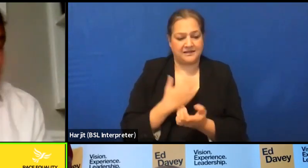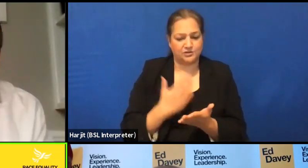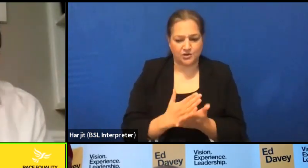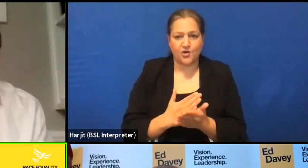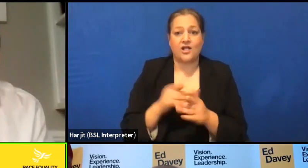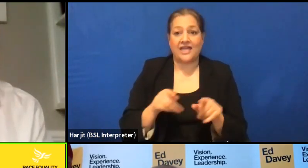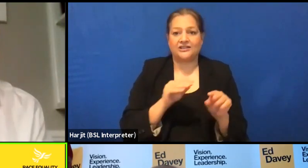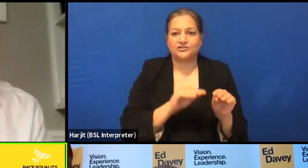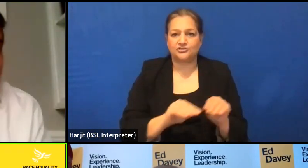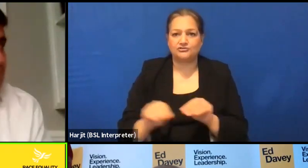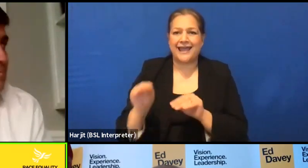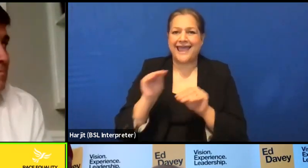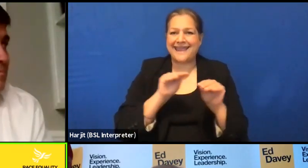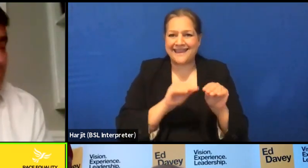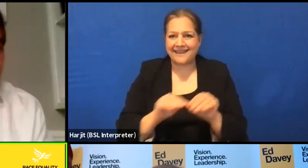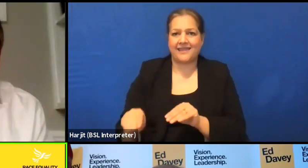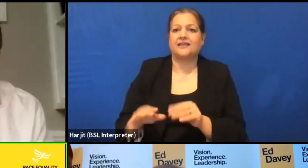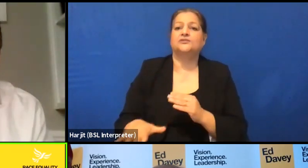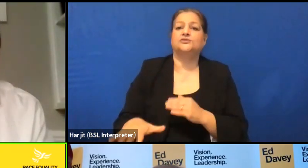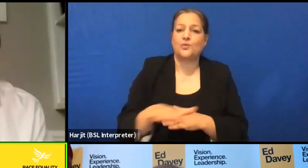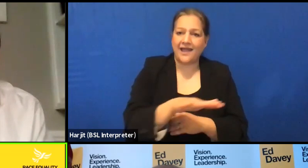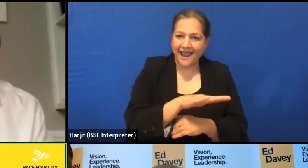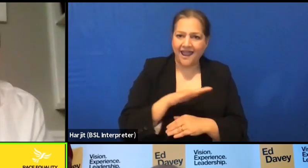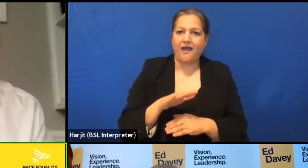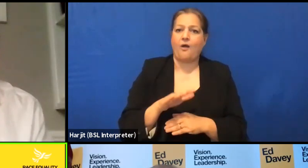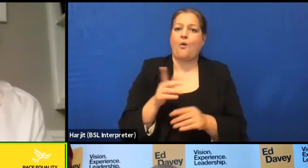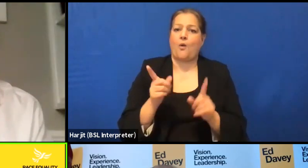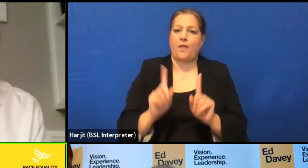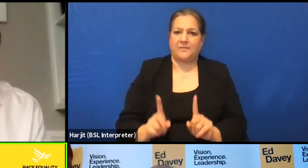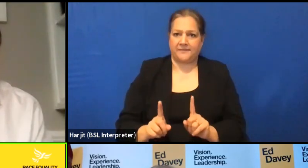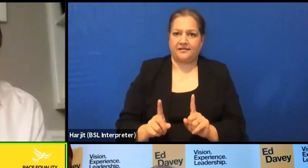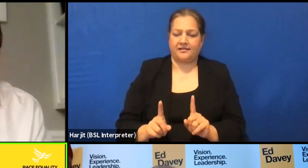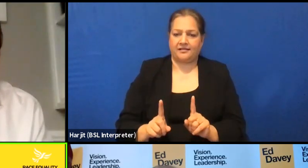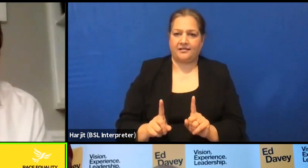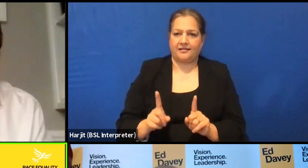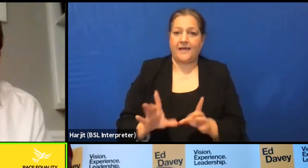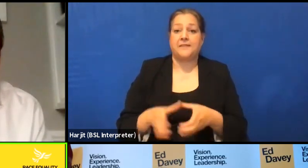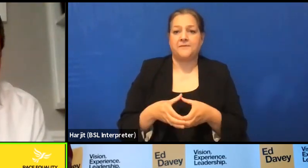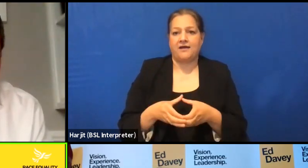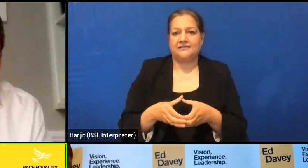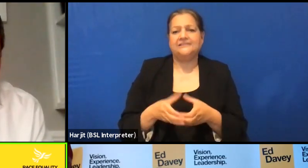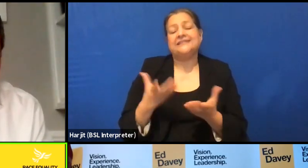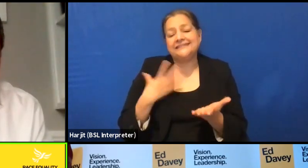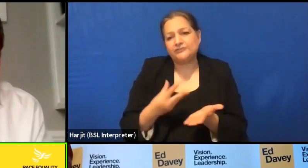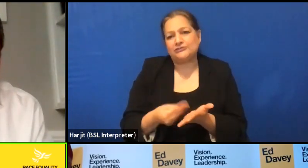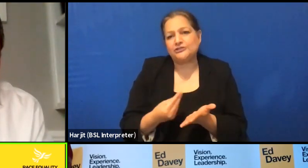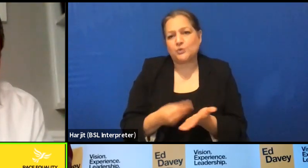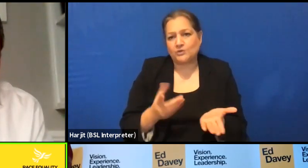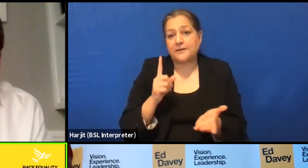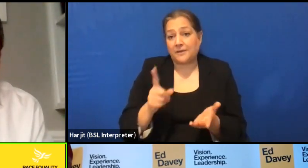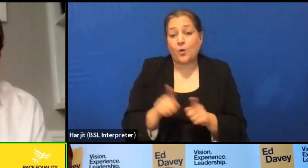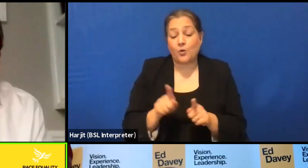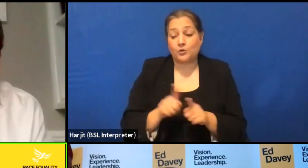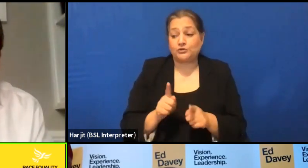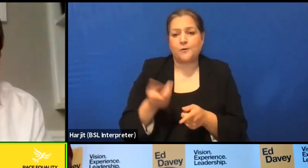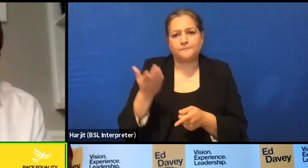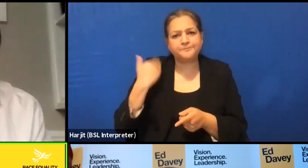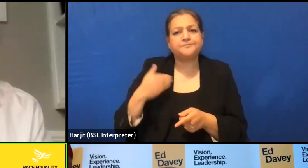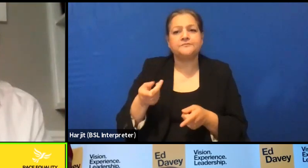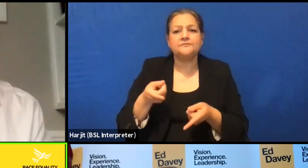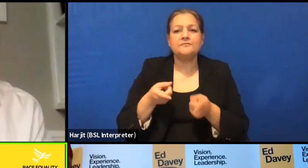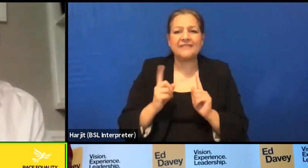training to everyone in the party. And that takes resource, but we should also bring back that leadership program, because if you are someone